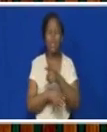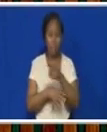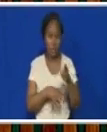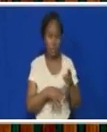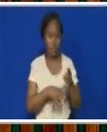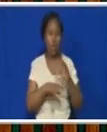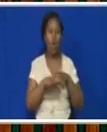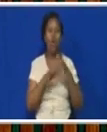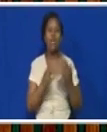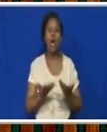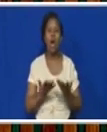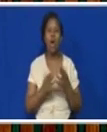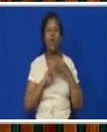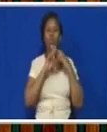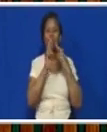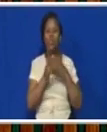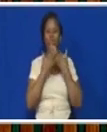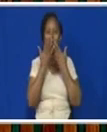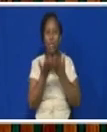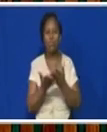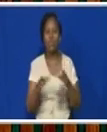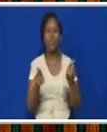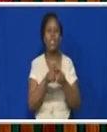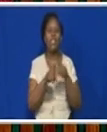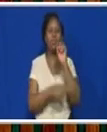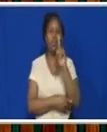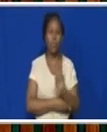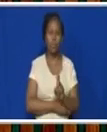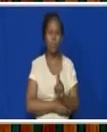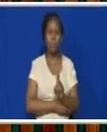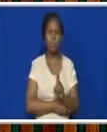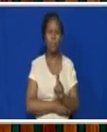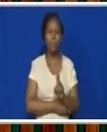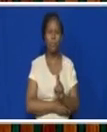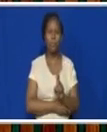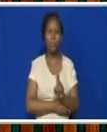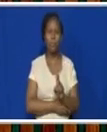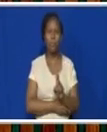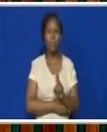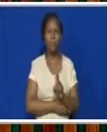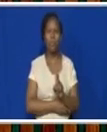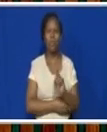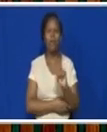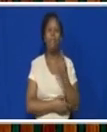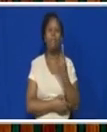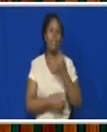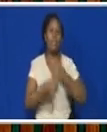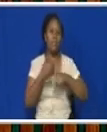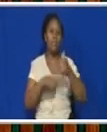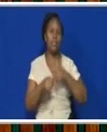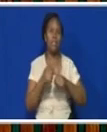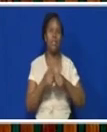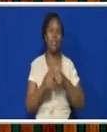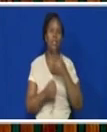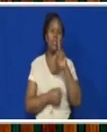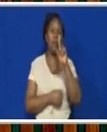on how to respond to similar questions. Let's look at our first activity, and this